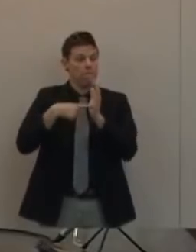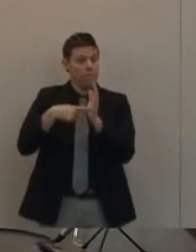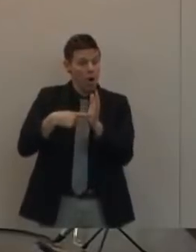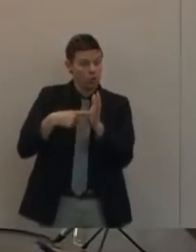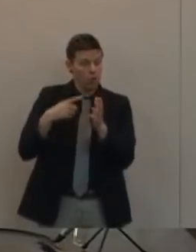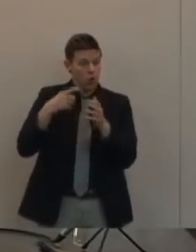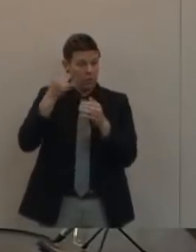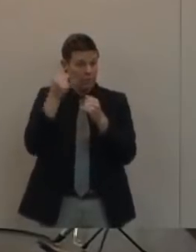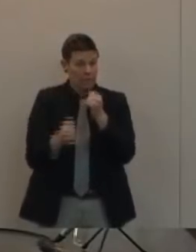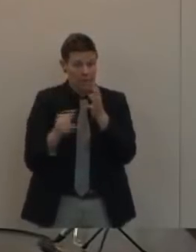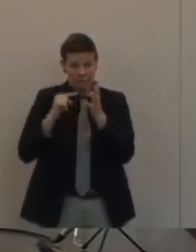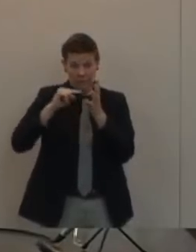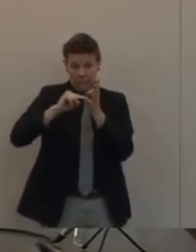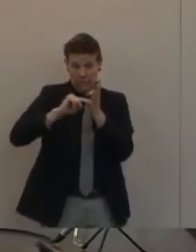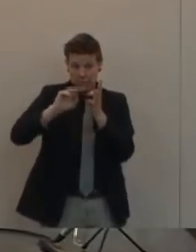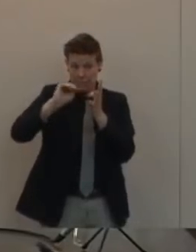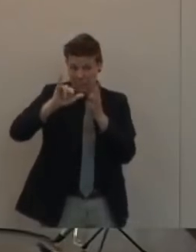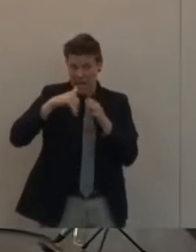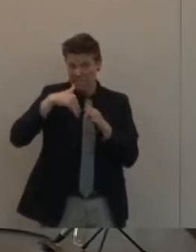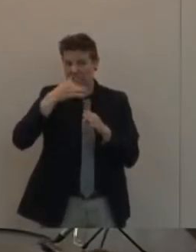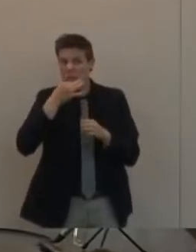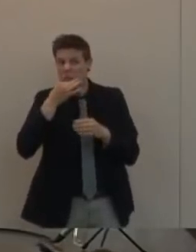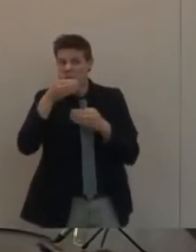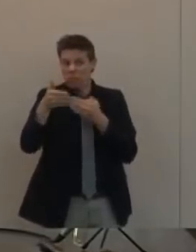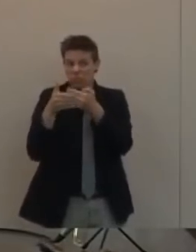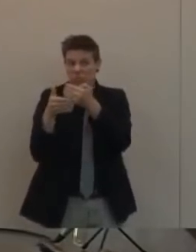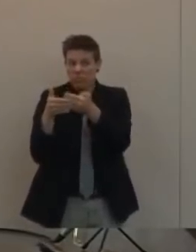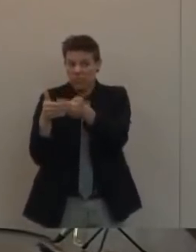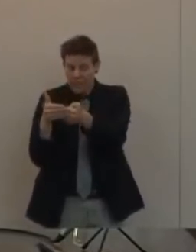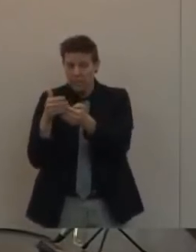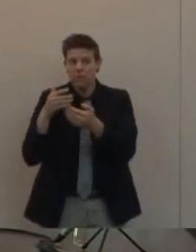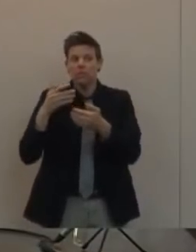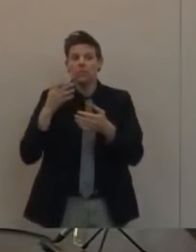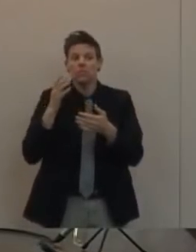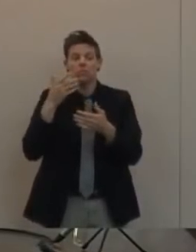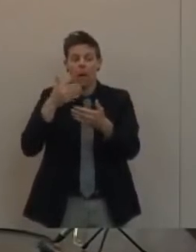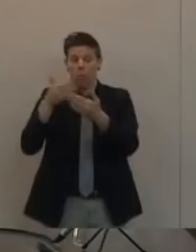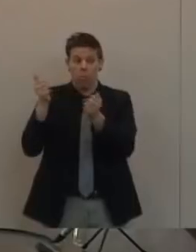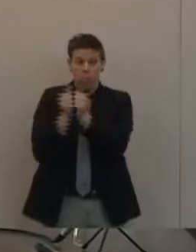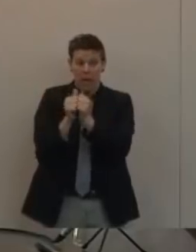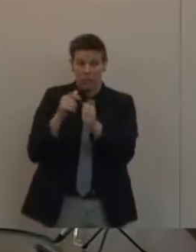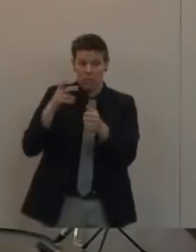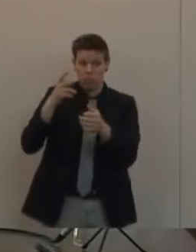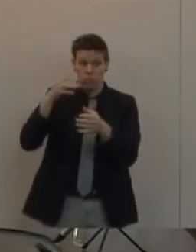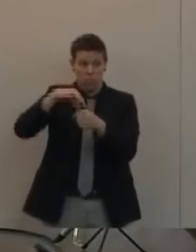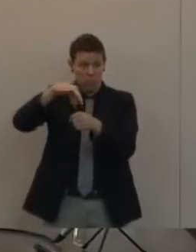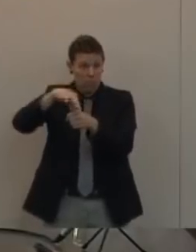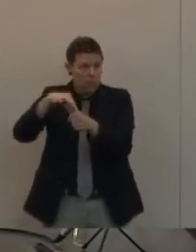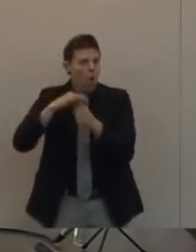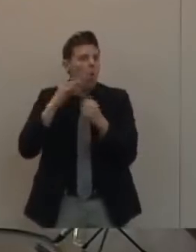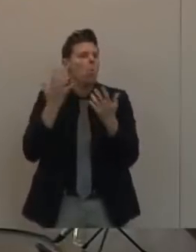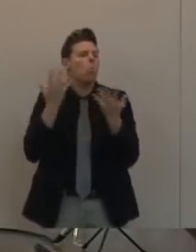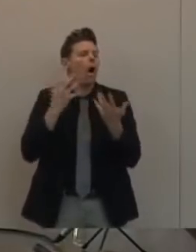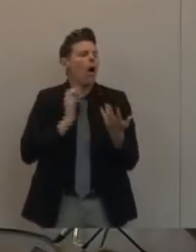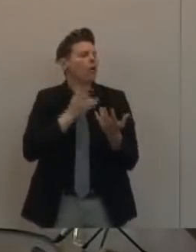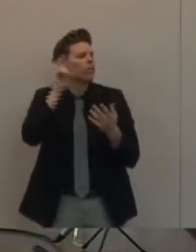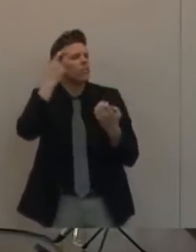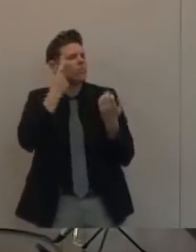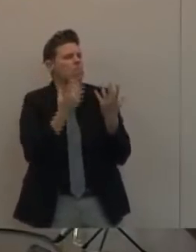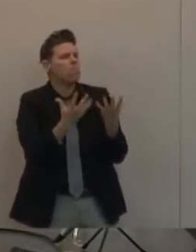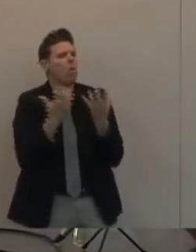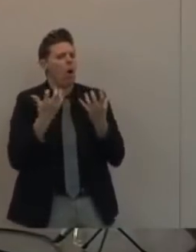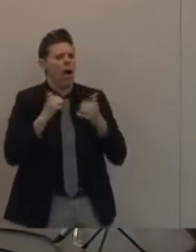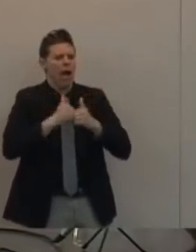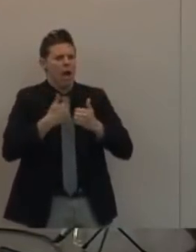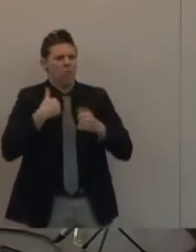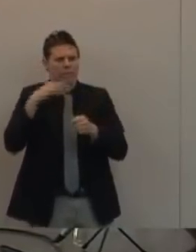very close to the June 2nd primary election. I wonder what the governor would like to see in terms of keeping that election safe and effective.